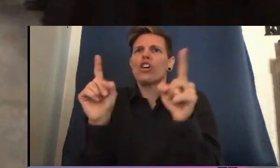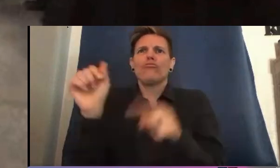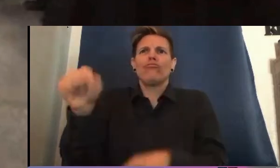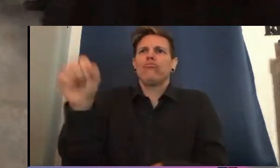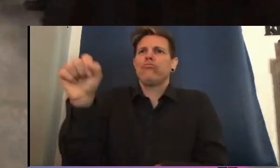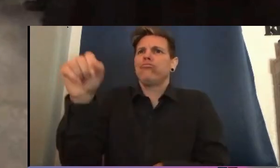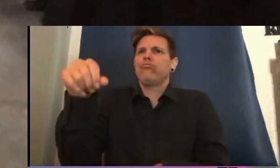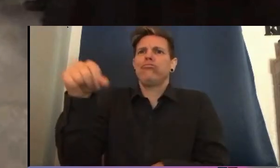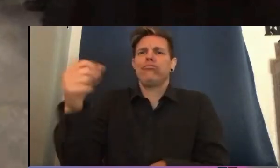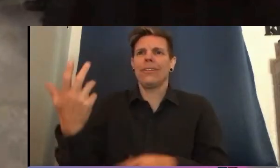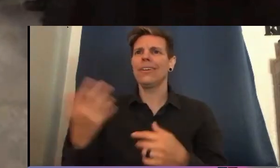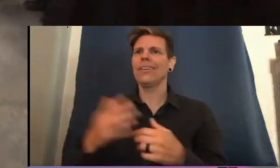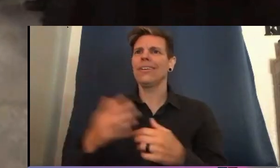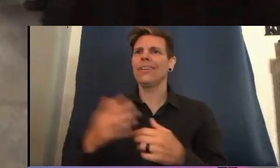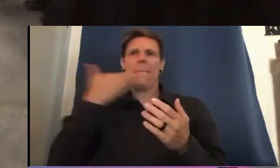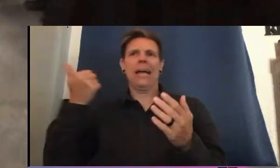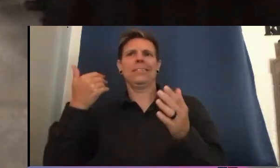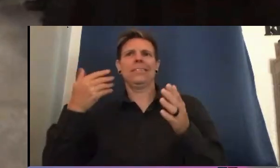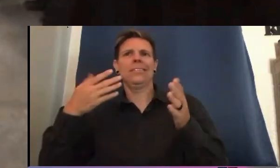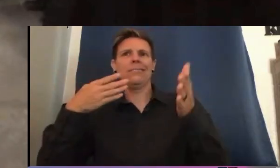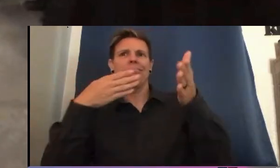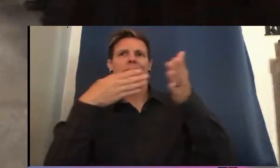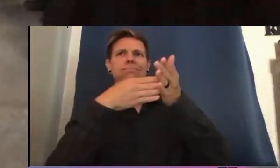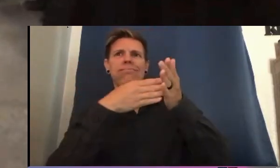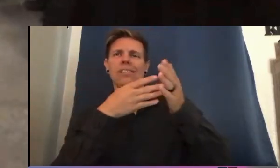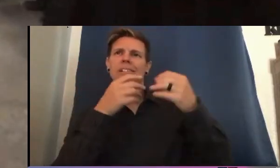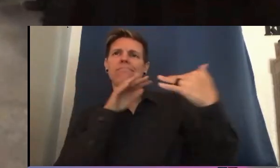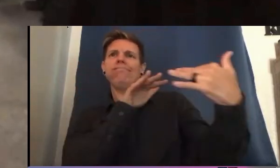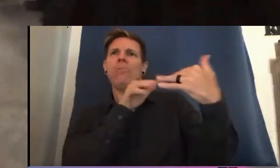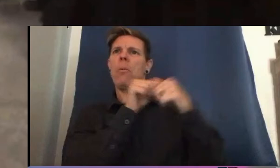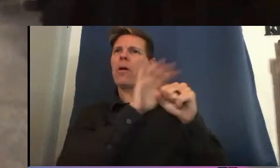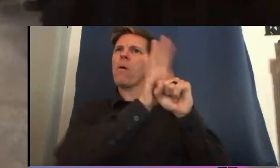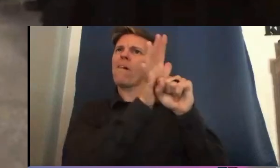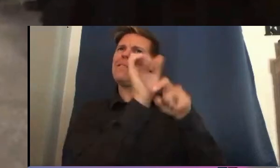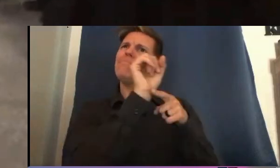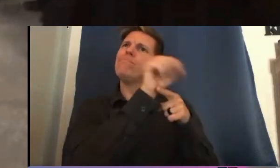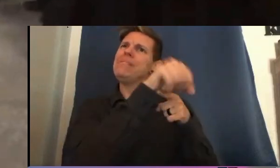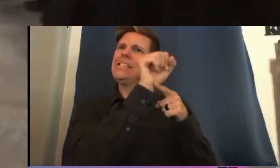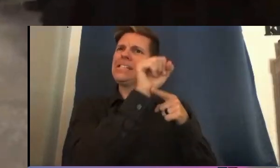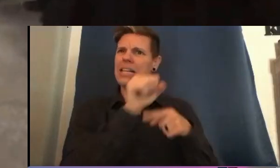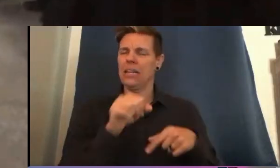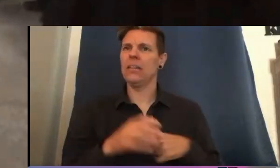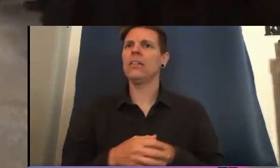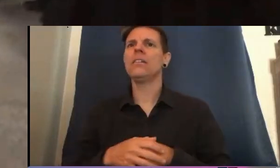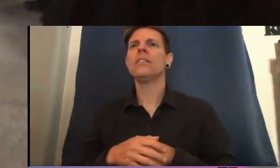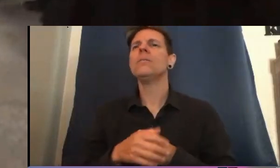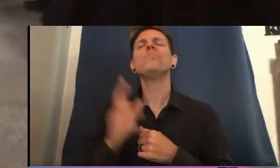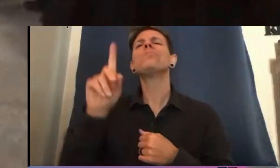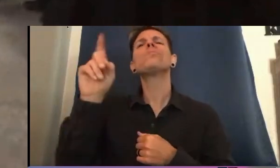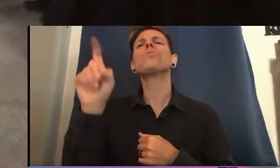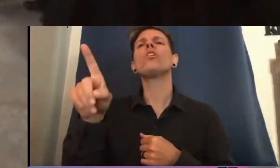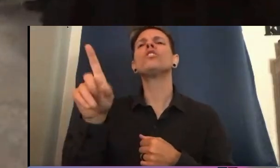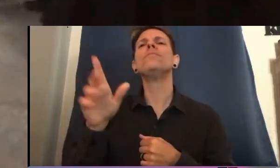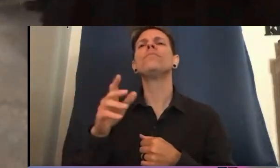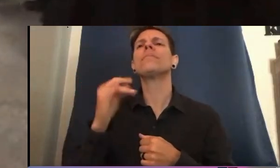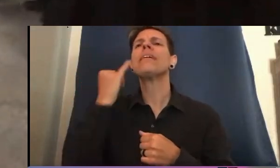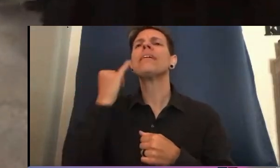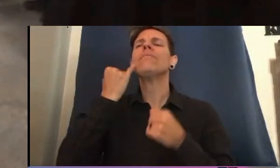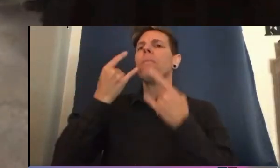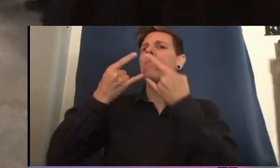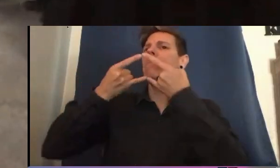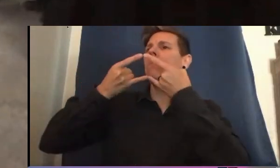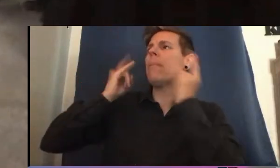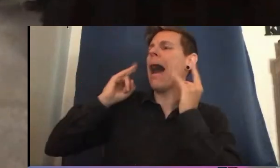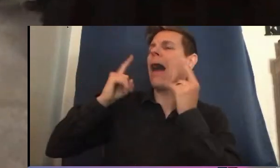fighting COVID. The question is not even really about whether masks work. They do as part of a